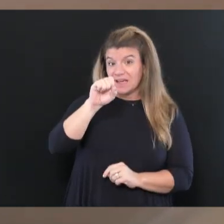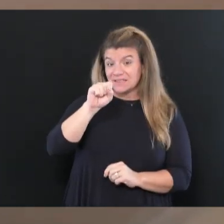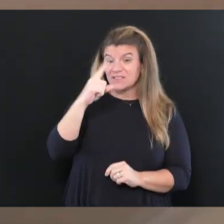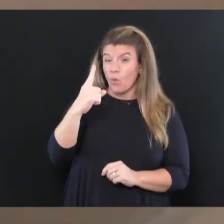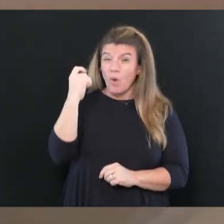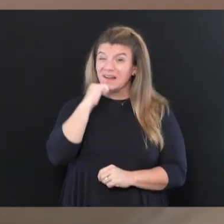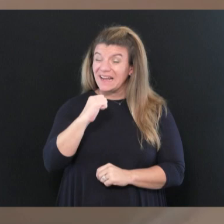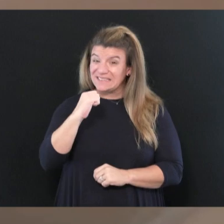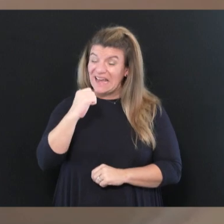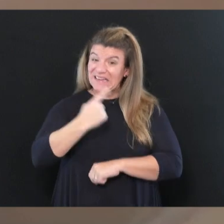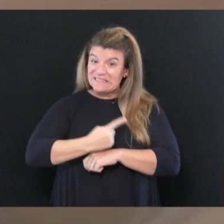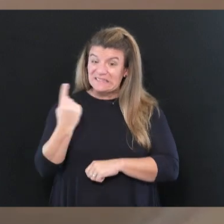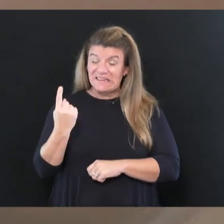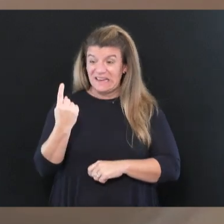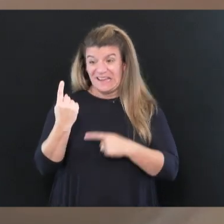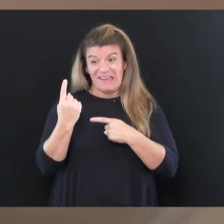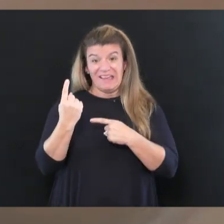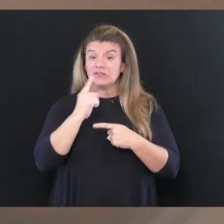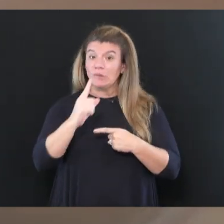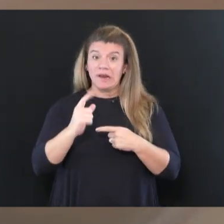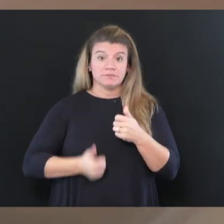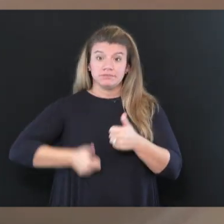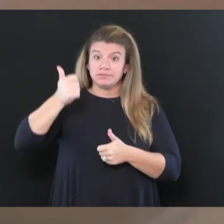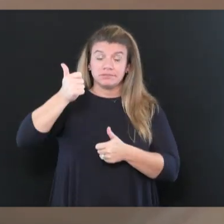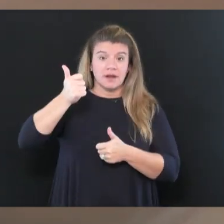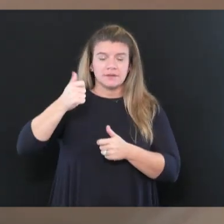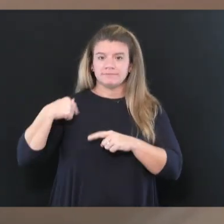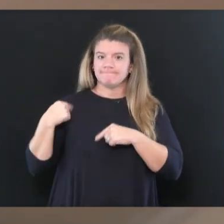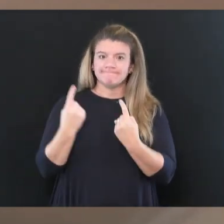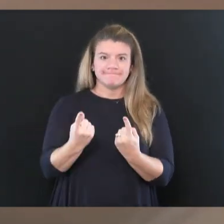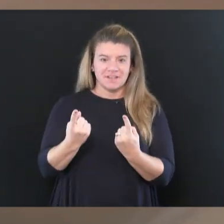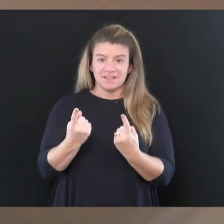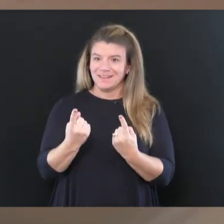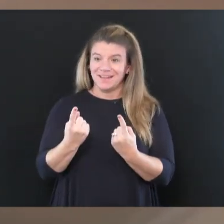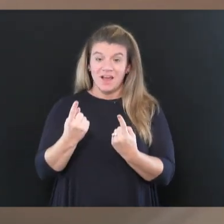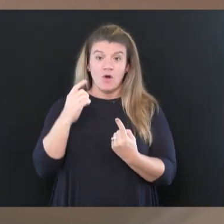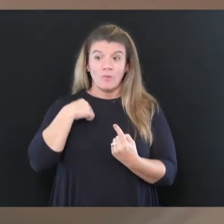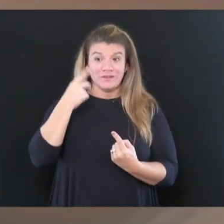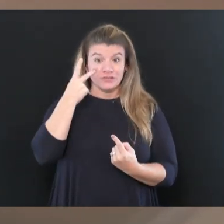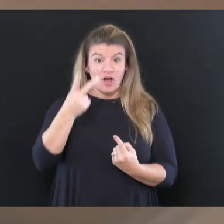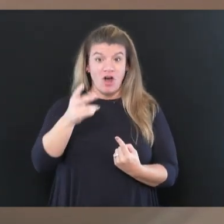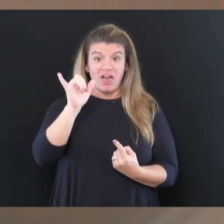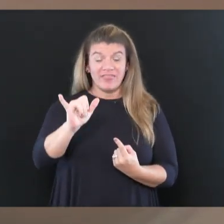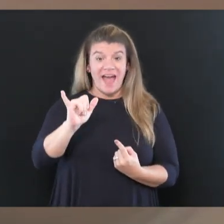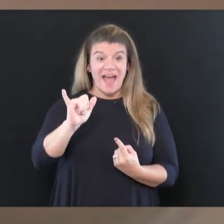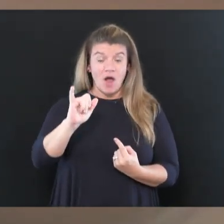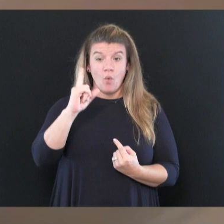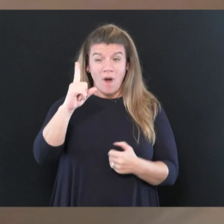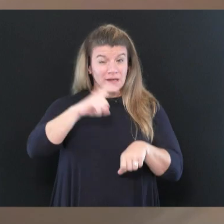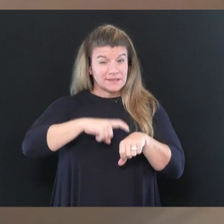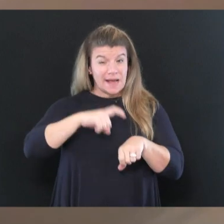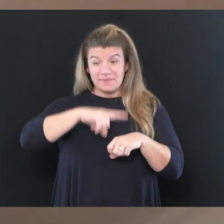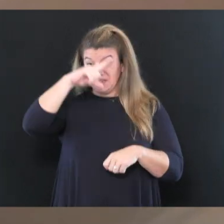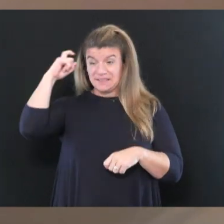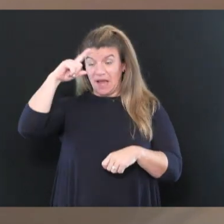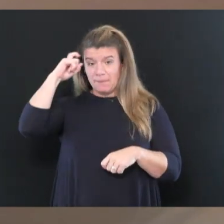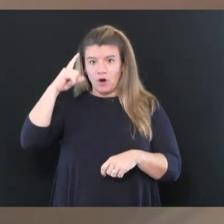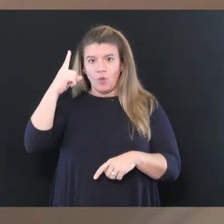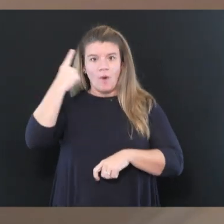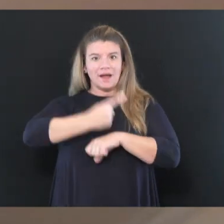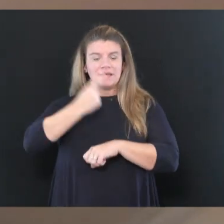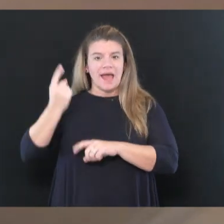which is the most we've had since the spike that we saw over the summer. And what's